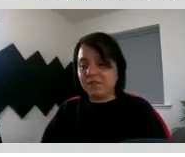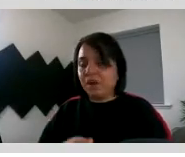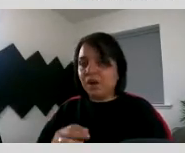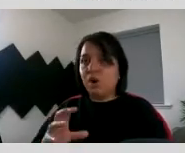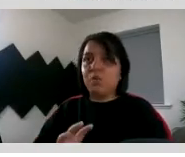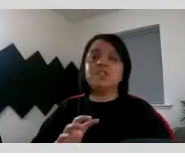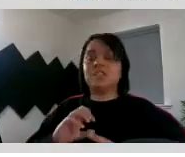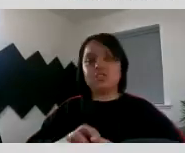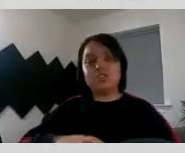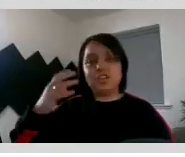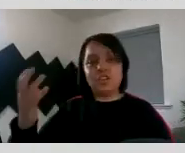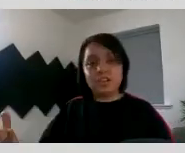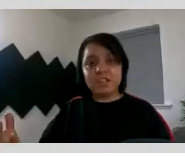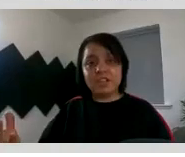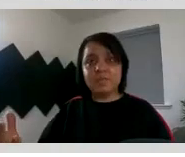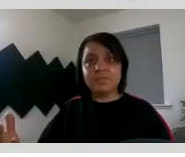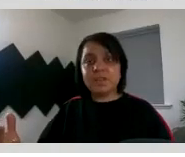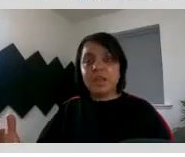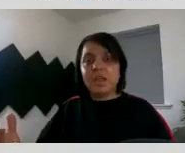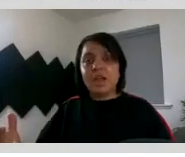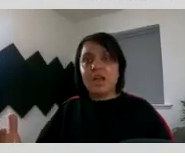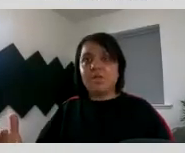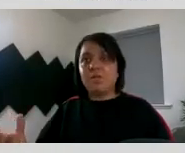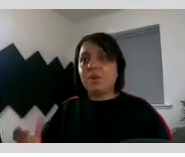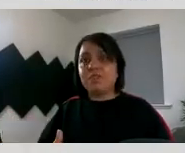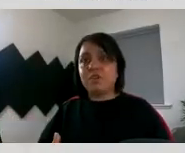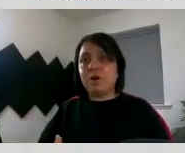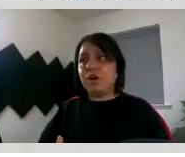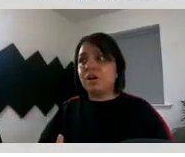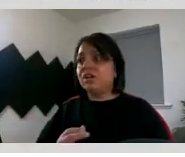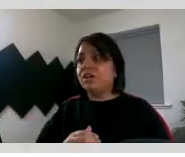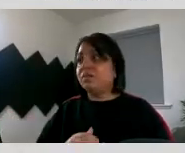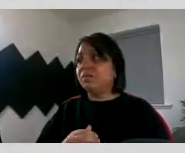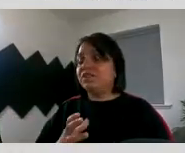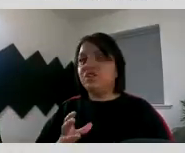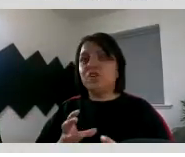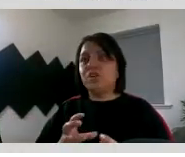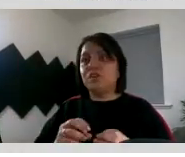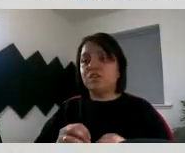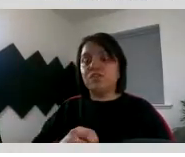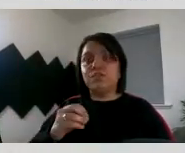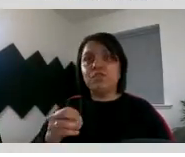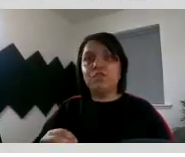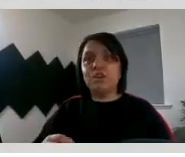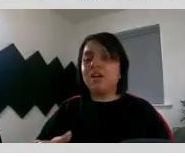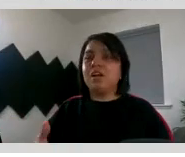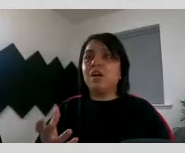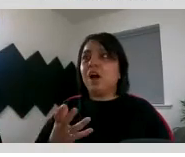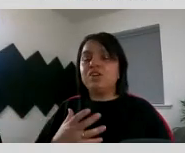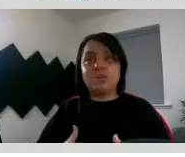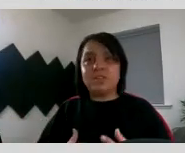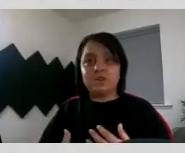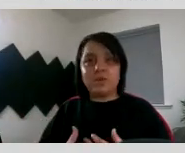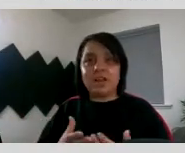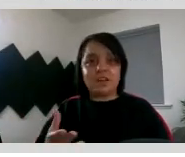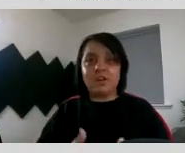careful. Always stick to street lighting. Wherever you are, you make sure you're not rural. I don't